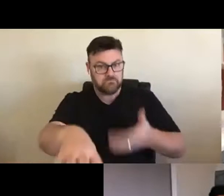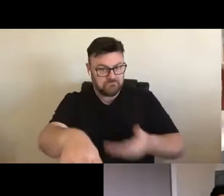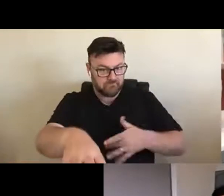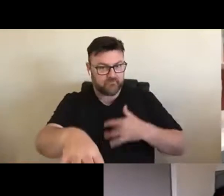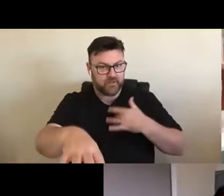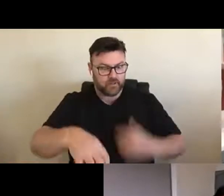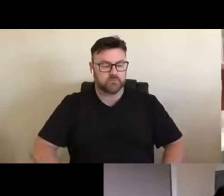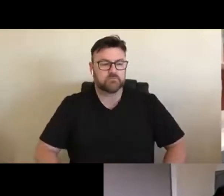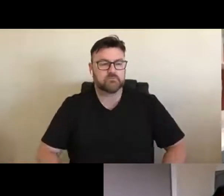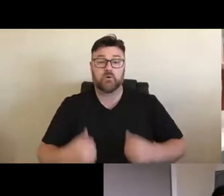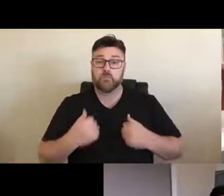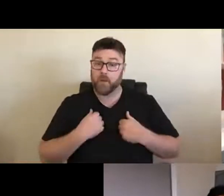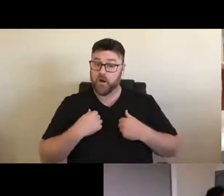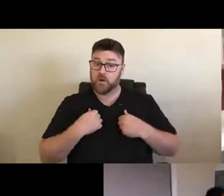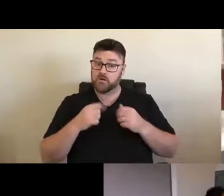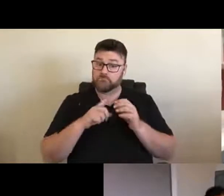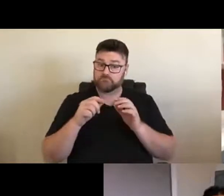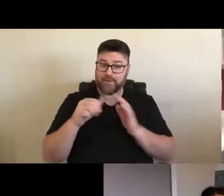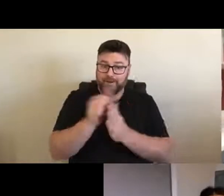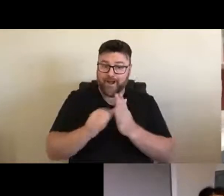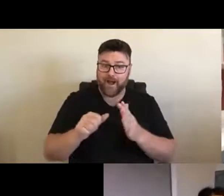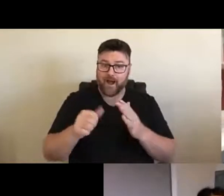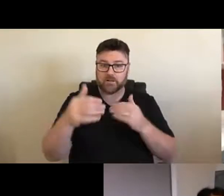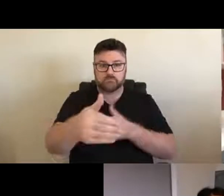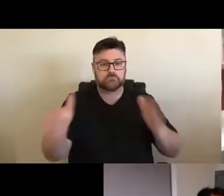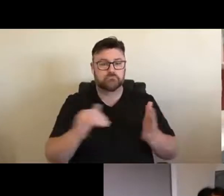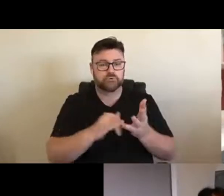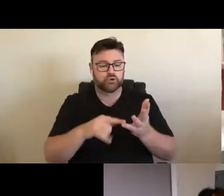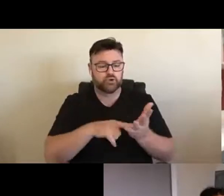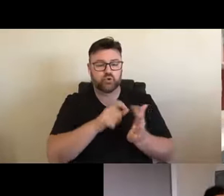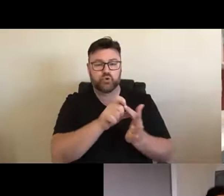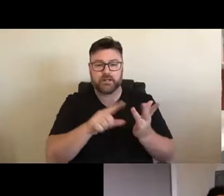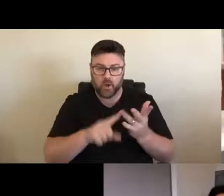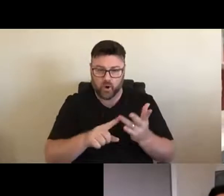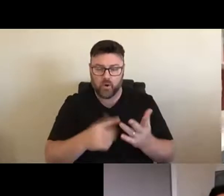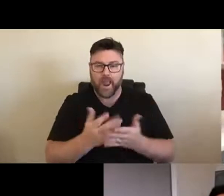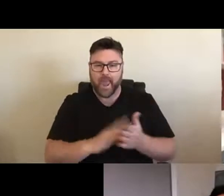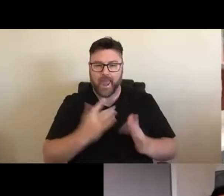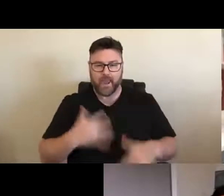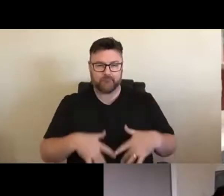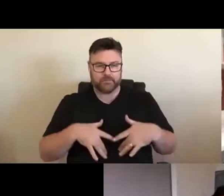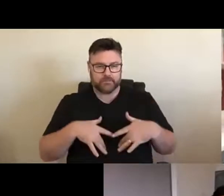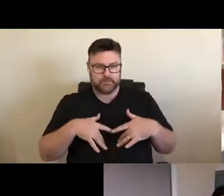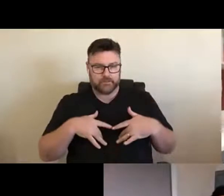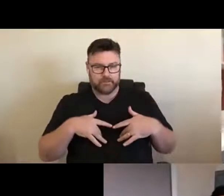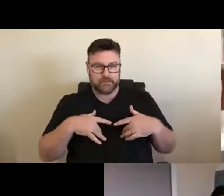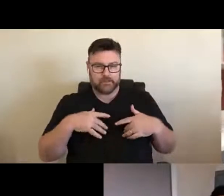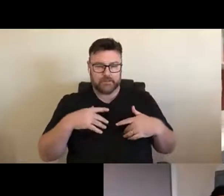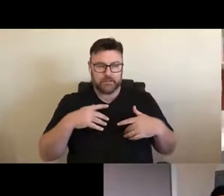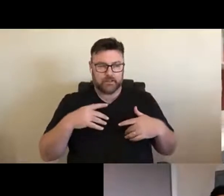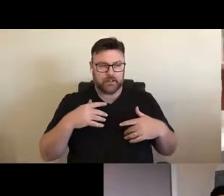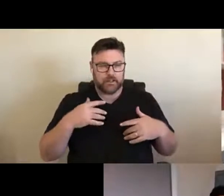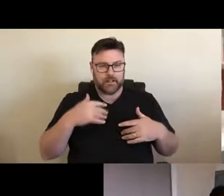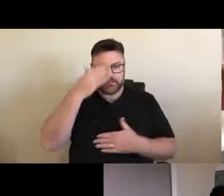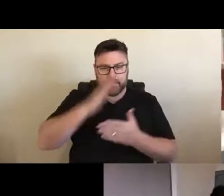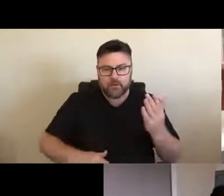through landscapes and try and manifest the sort of range of multi-sensory experiences through painting.